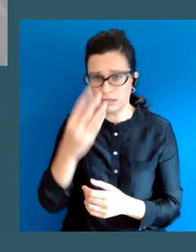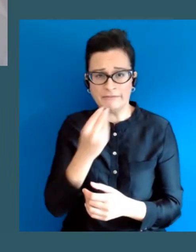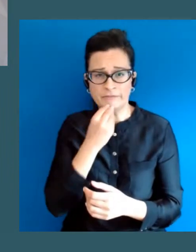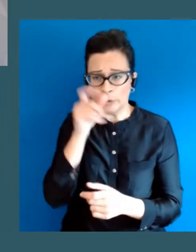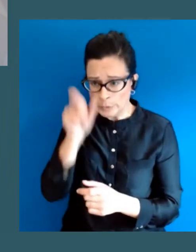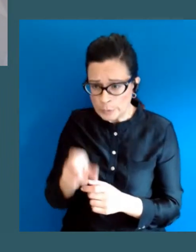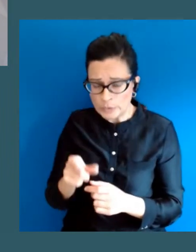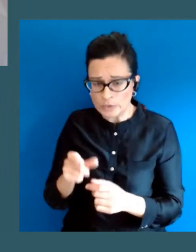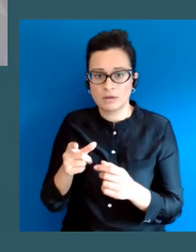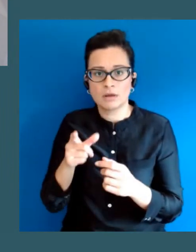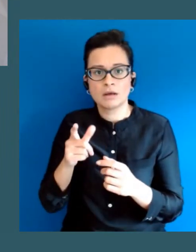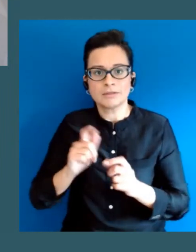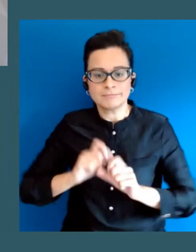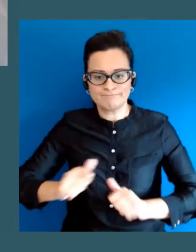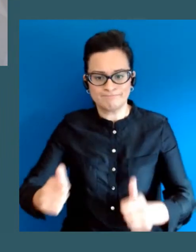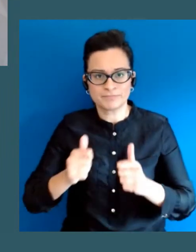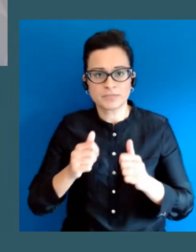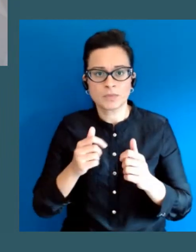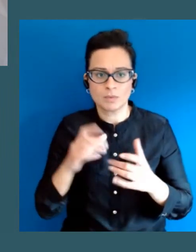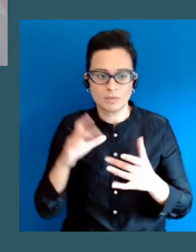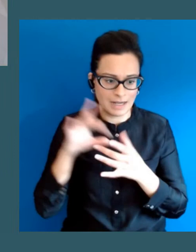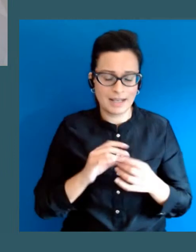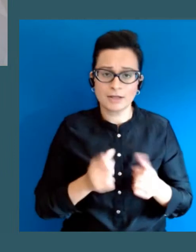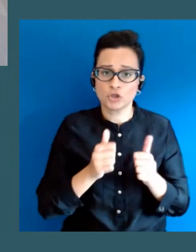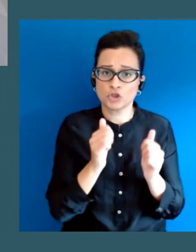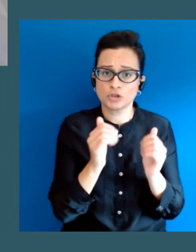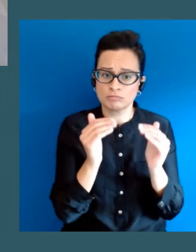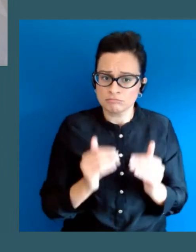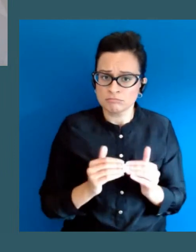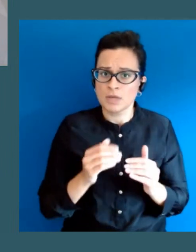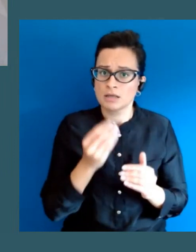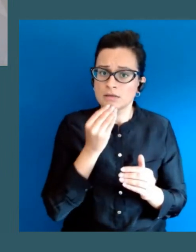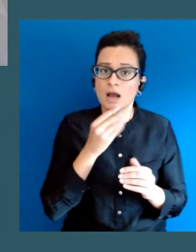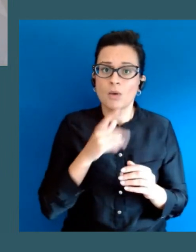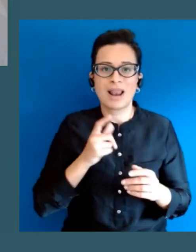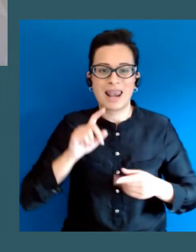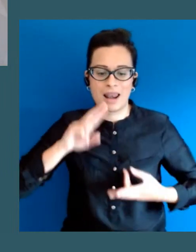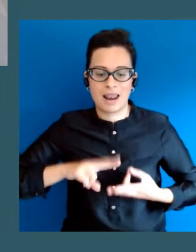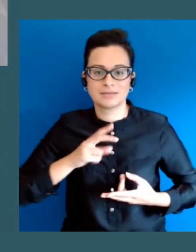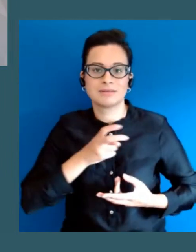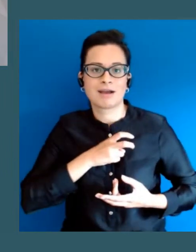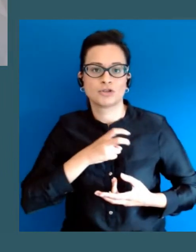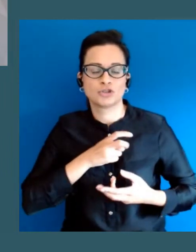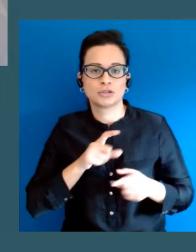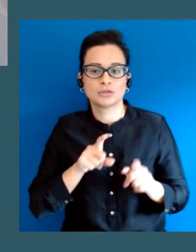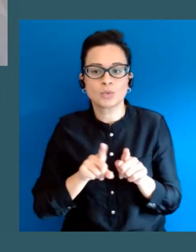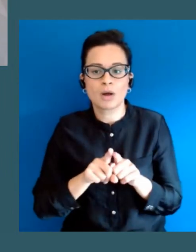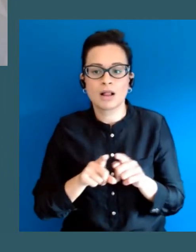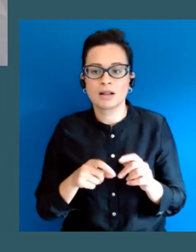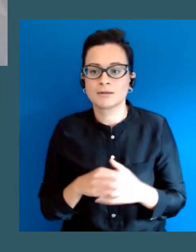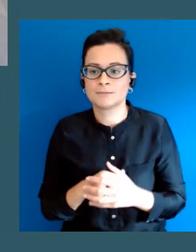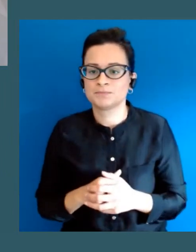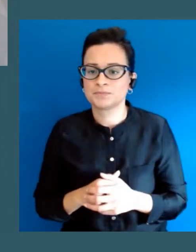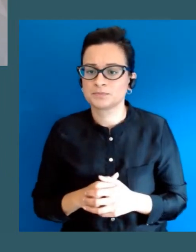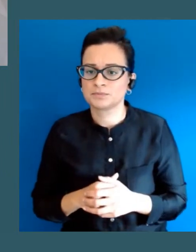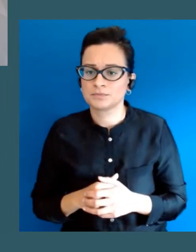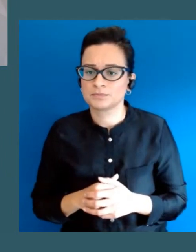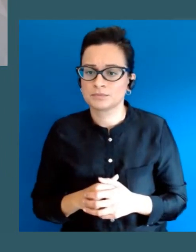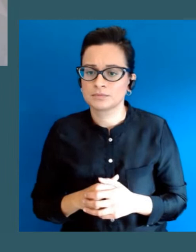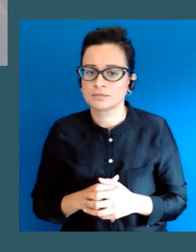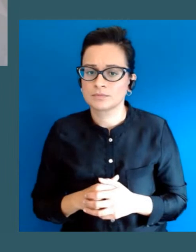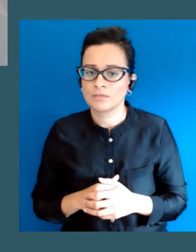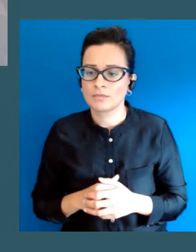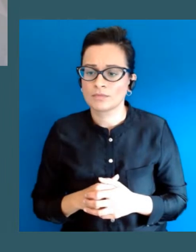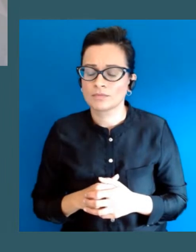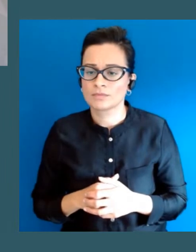adequate diet for their child, so they're less anxious and giving alternatives. So I think that's so important. And the other thing is also from a diet point of view, I